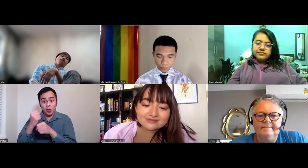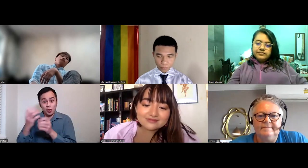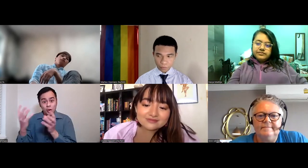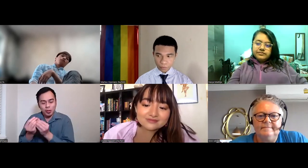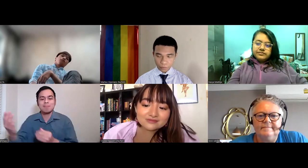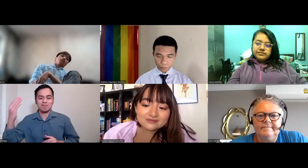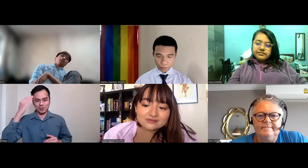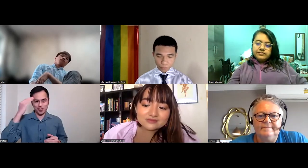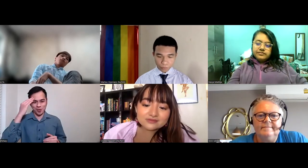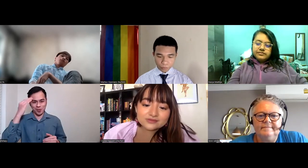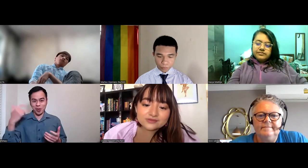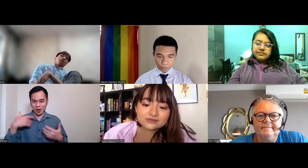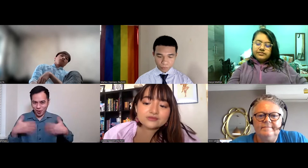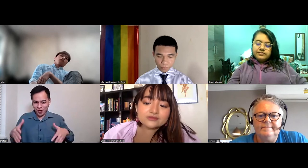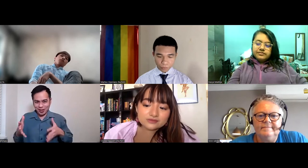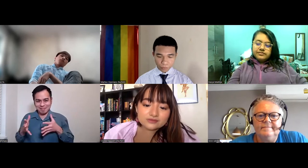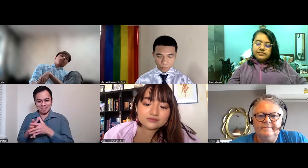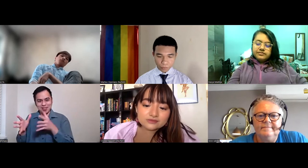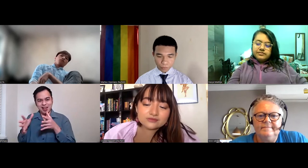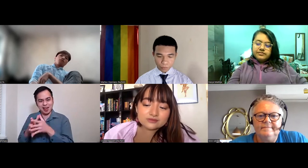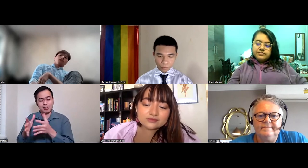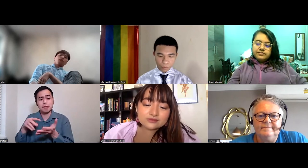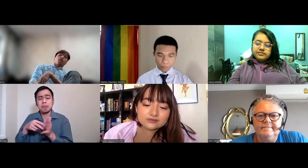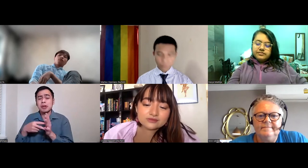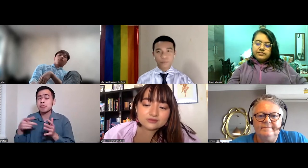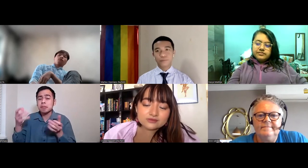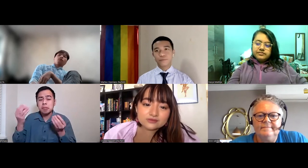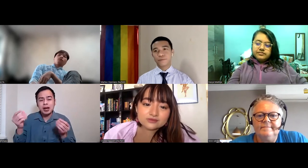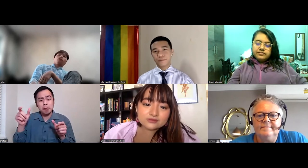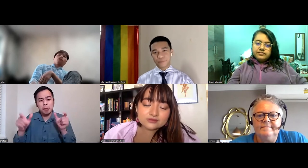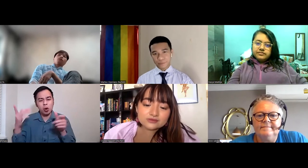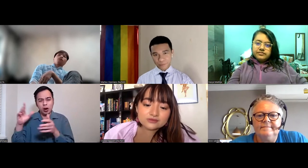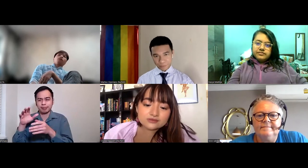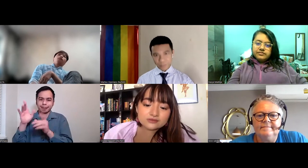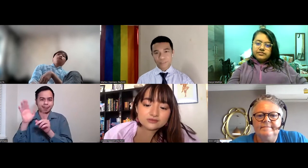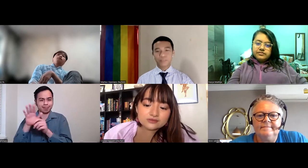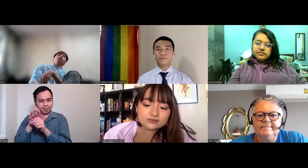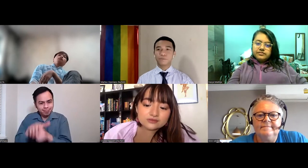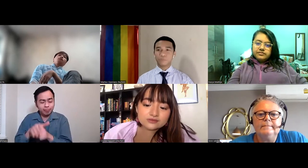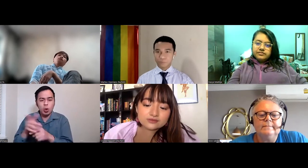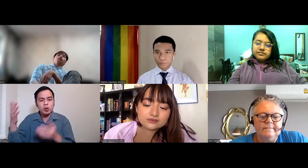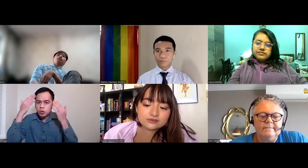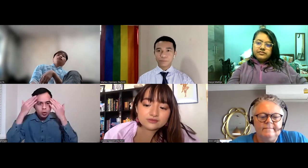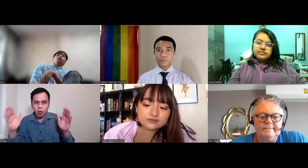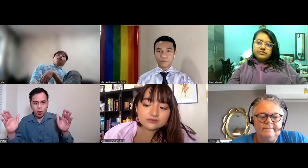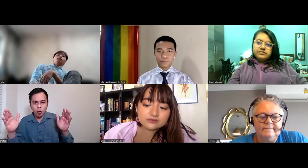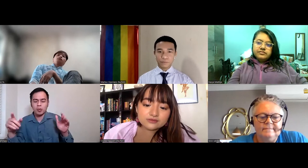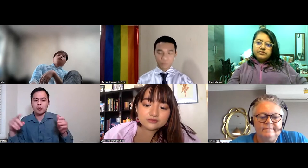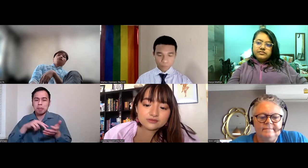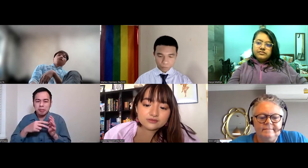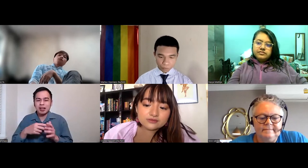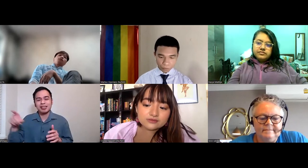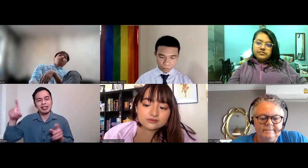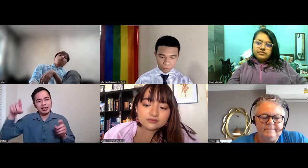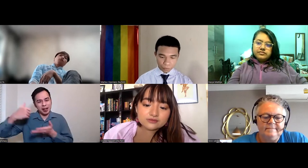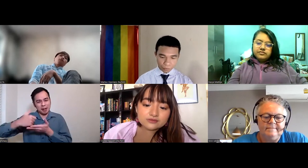we make the explanation to them, they are able to understand a bit even better of how to actually talk